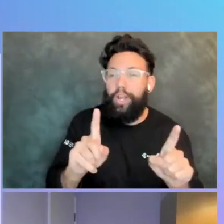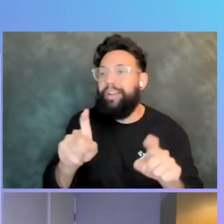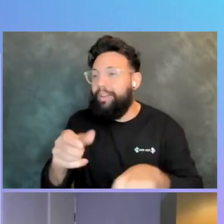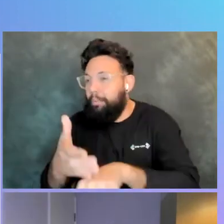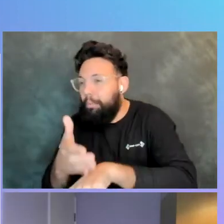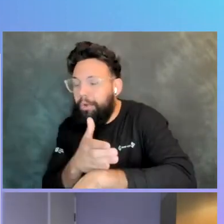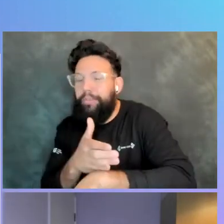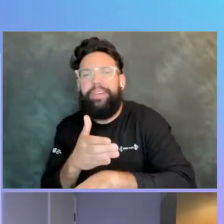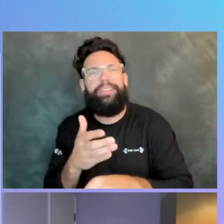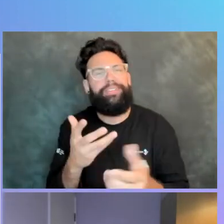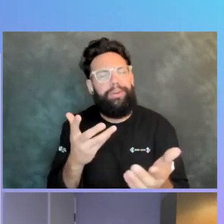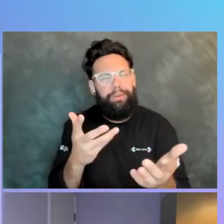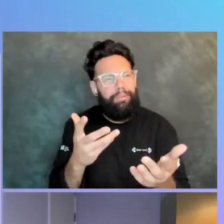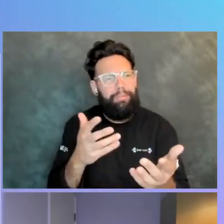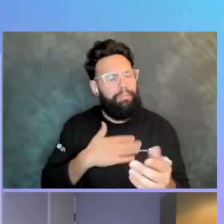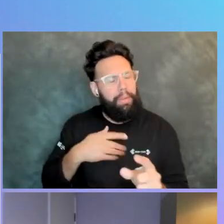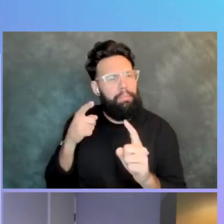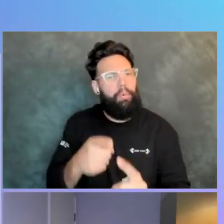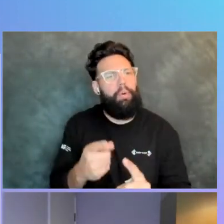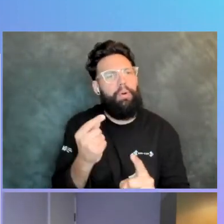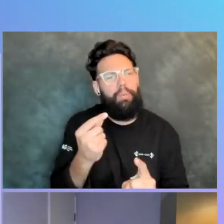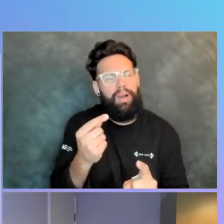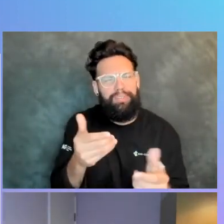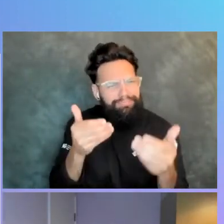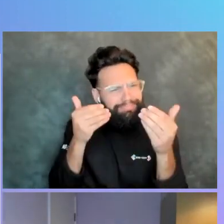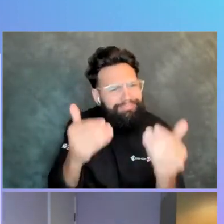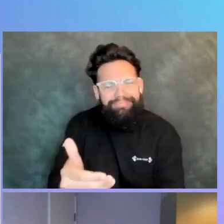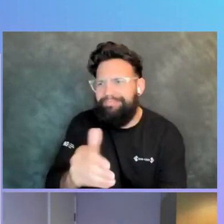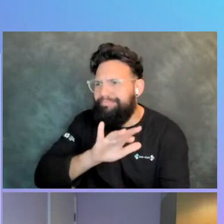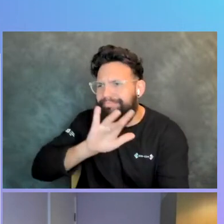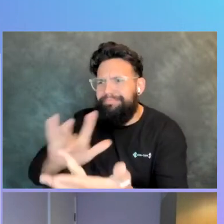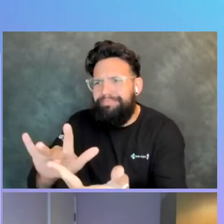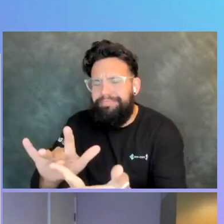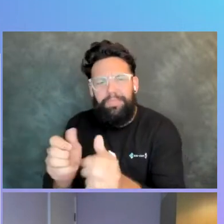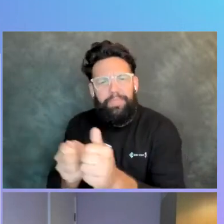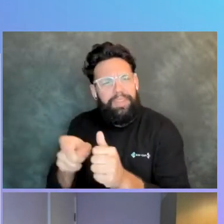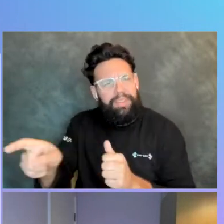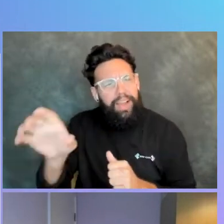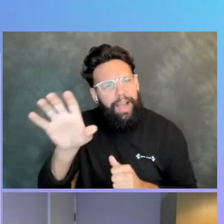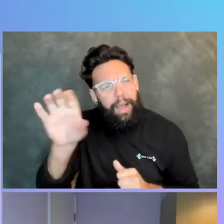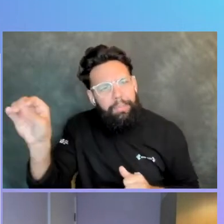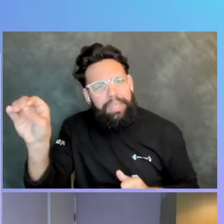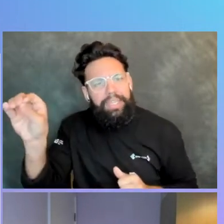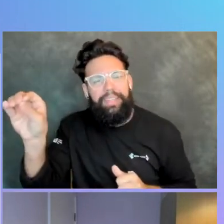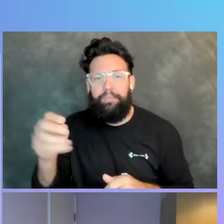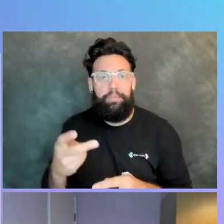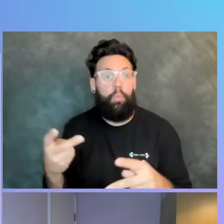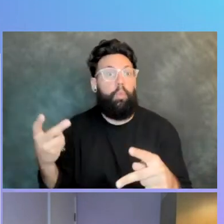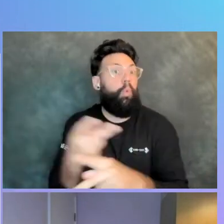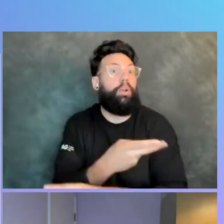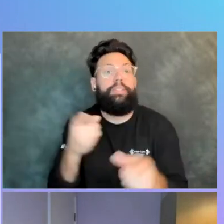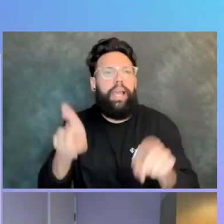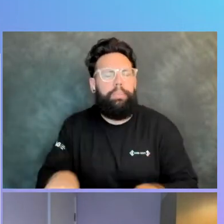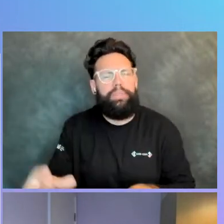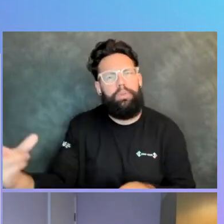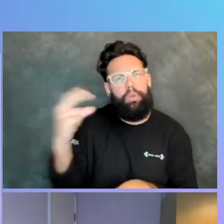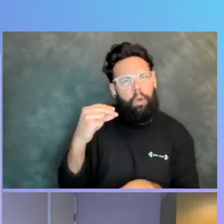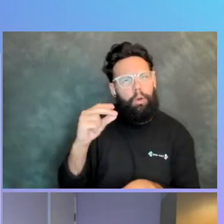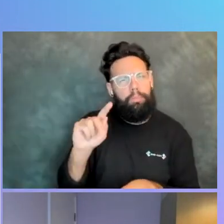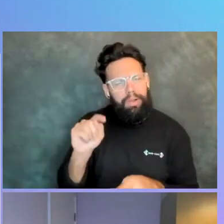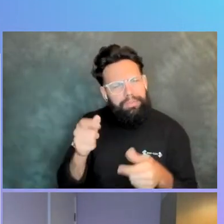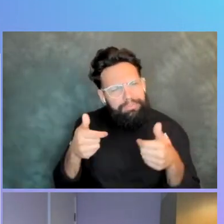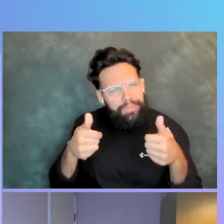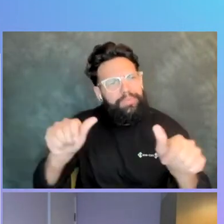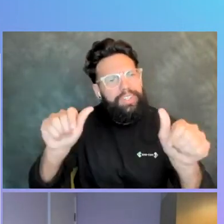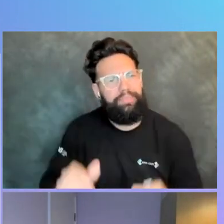to be afraid to approach companies like DAC with bespoke pieces of work like this. The worst they can do is say no. And it also